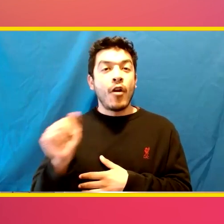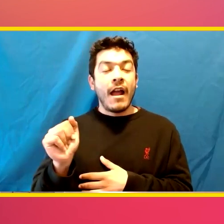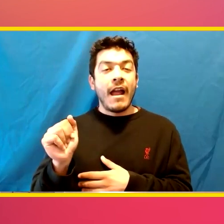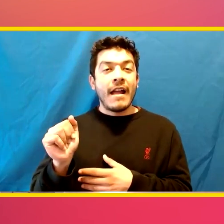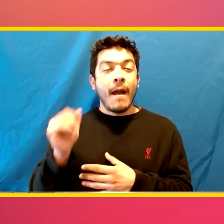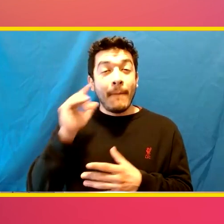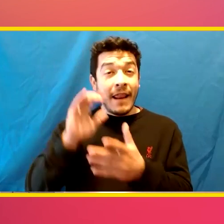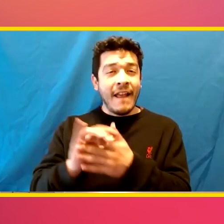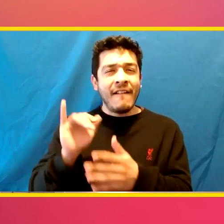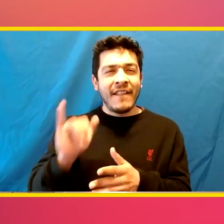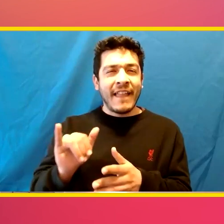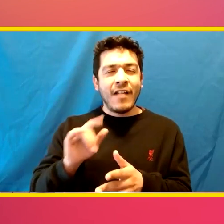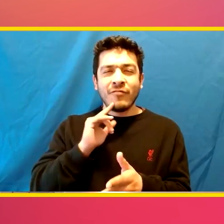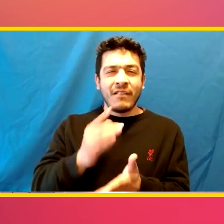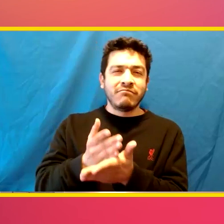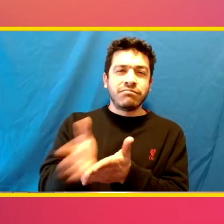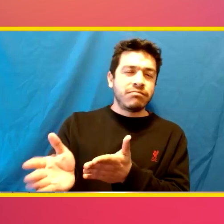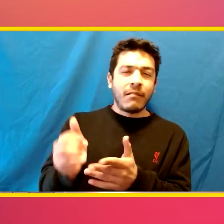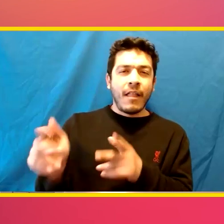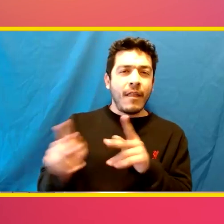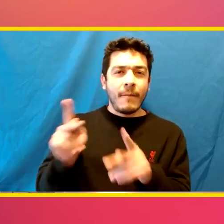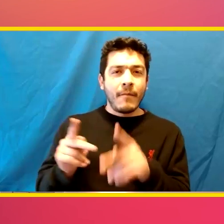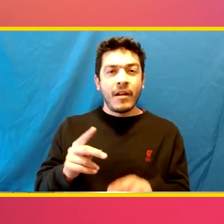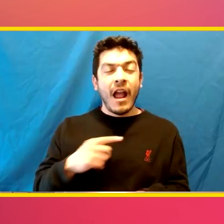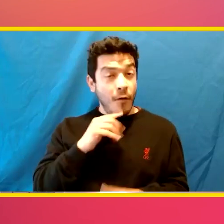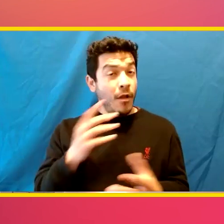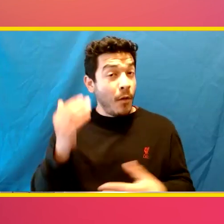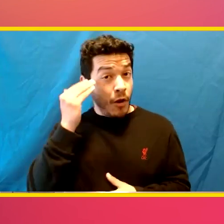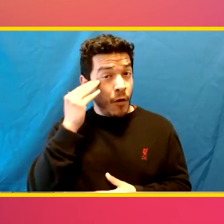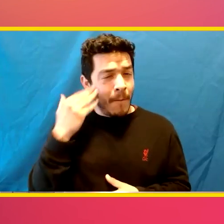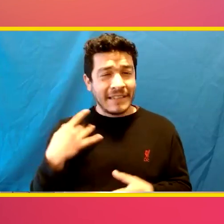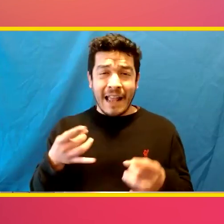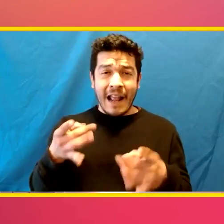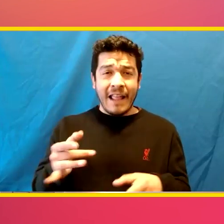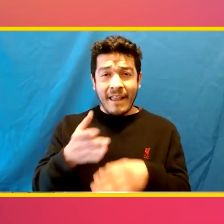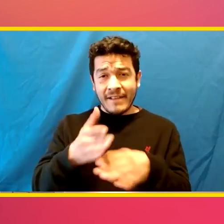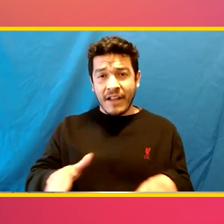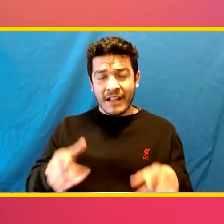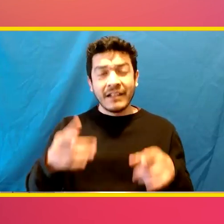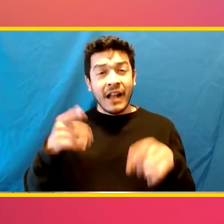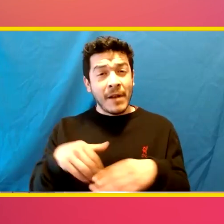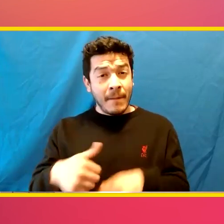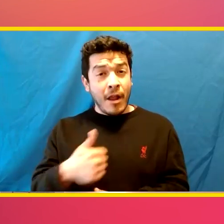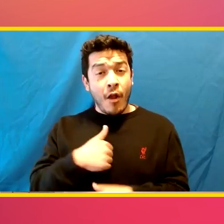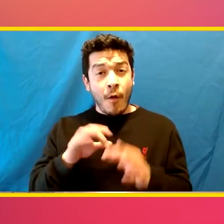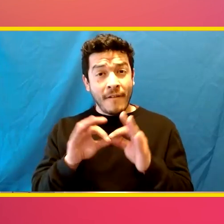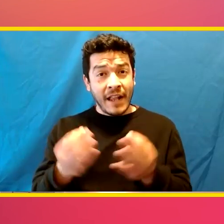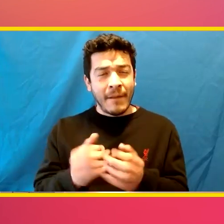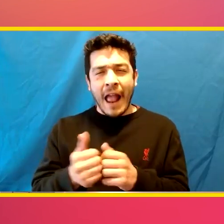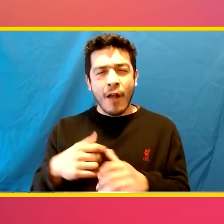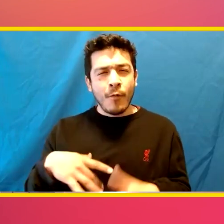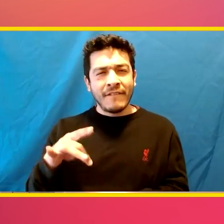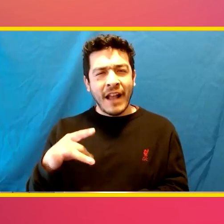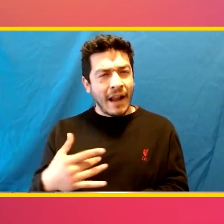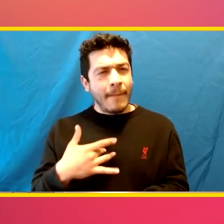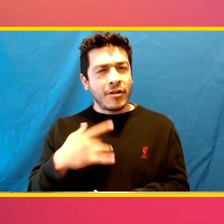others? I really want to know because I hate the divide. It's in my own family. So how do we find compassion for